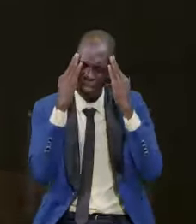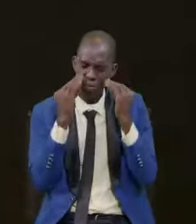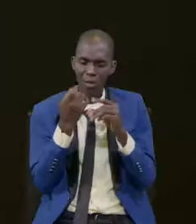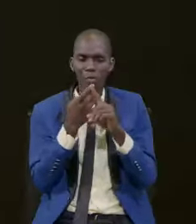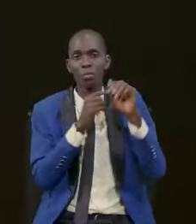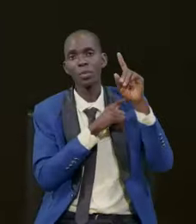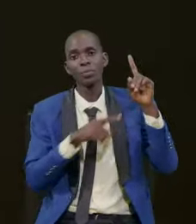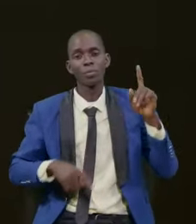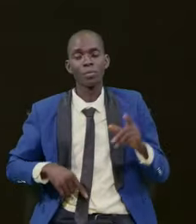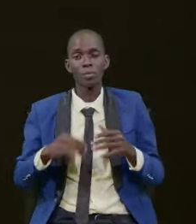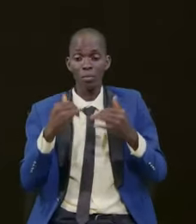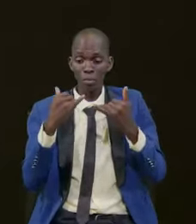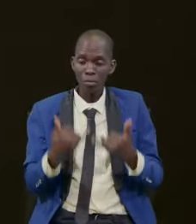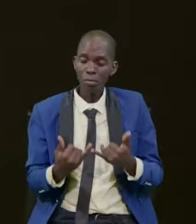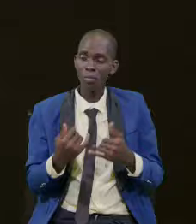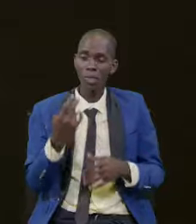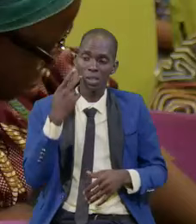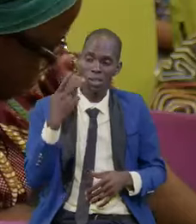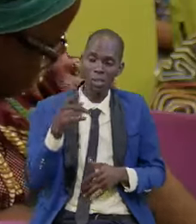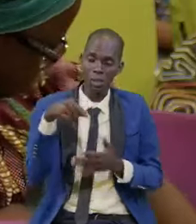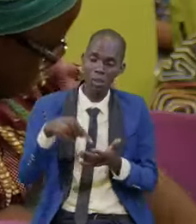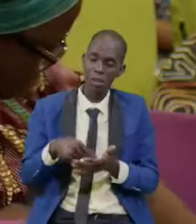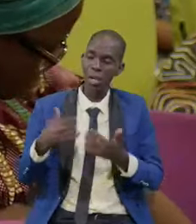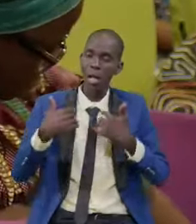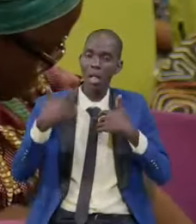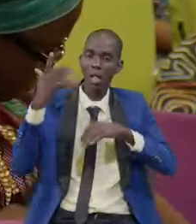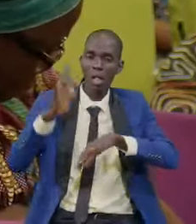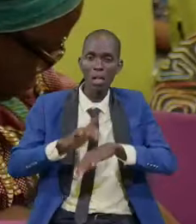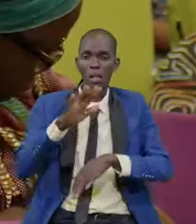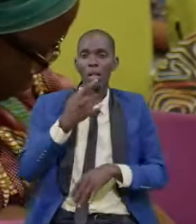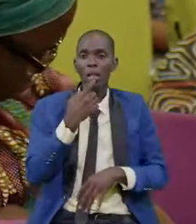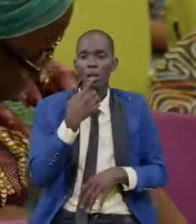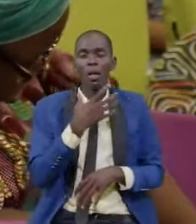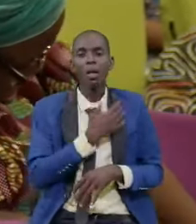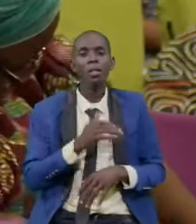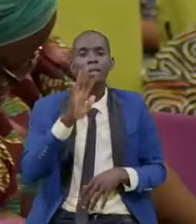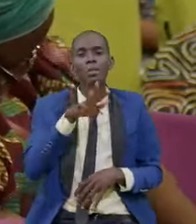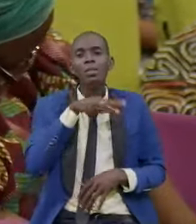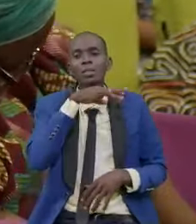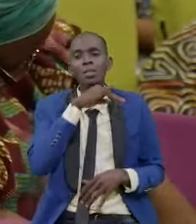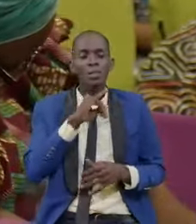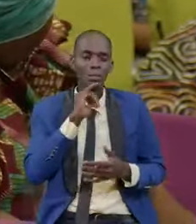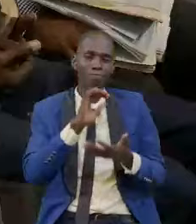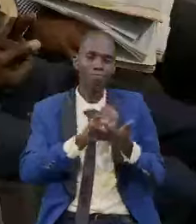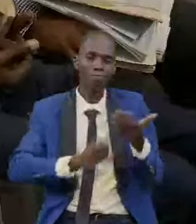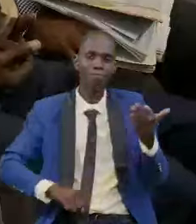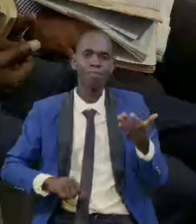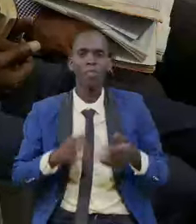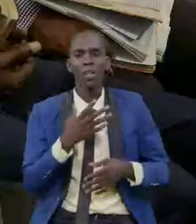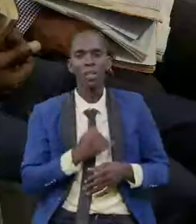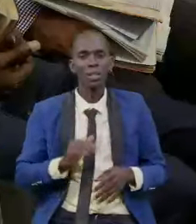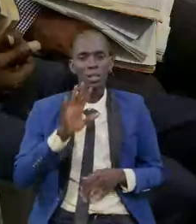this has touched thy lips, and thine iniquity is taken away, and